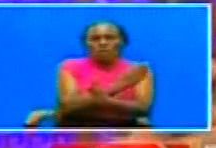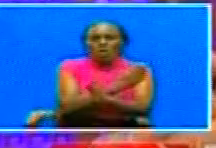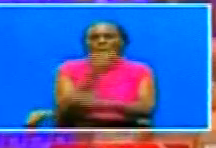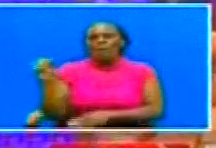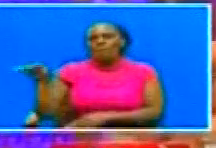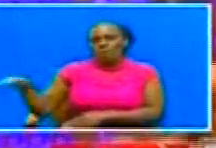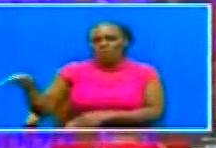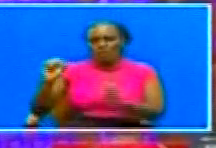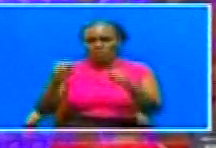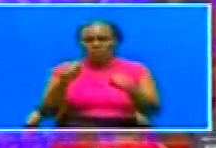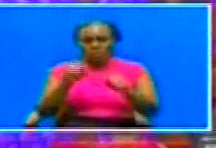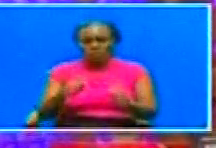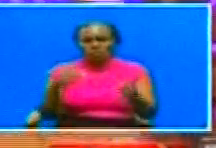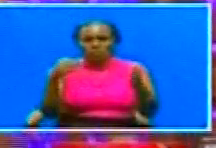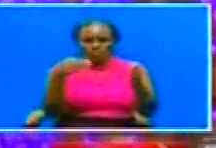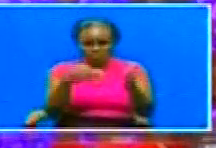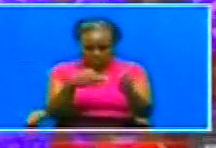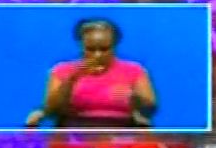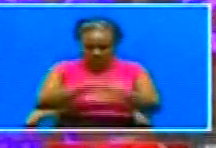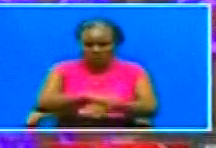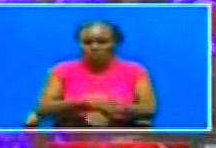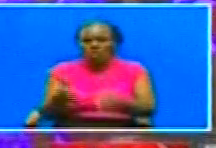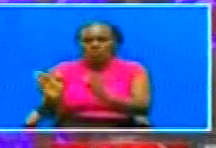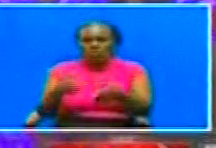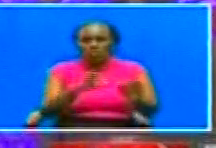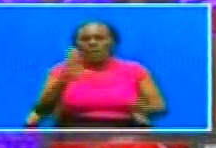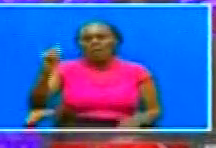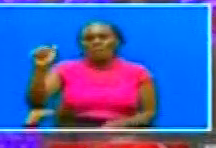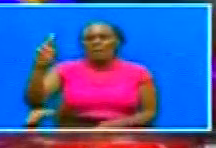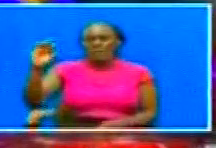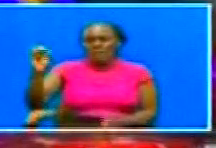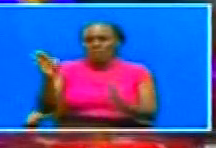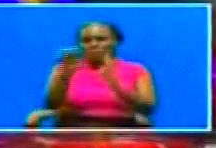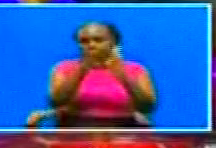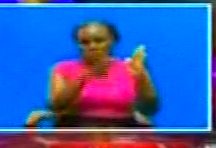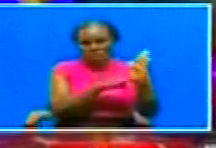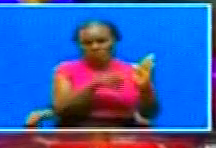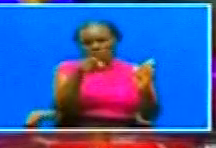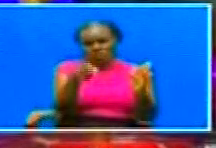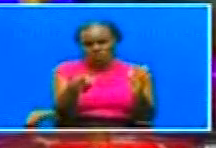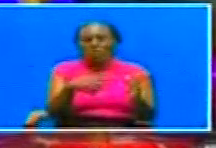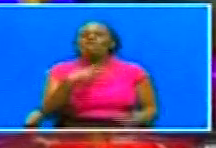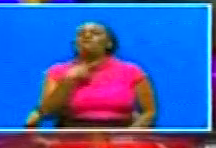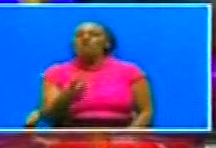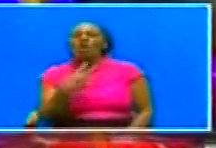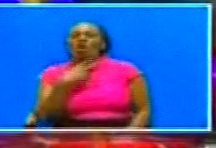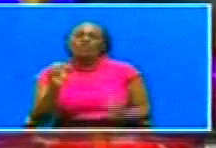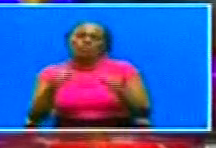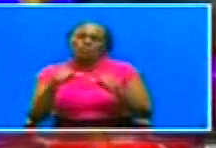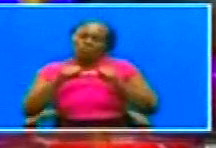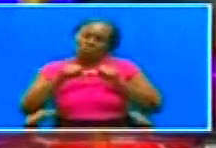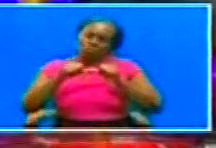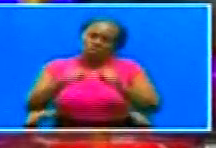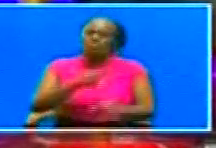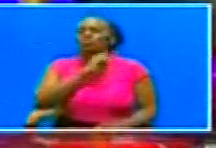believe that we can seize the initiative, the writings of Barack Muluka, the program that you are mounting, the voices that we can continue